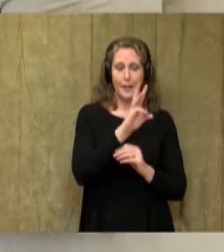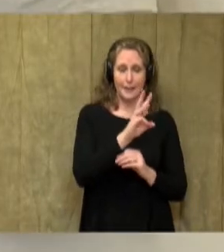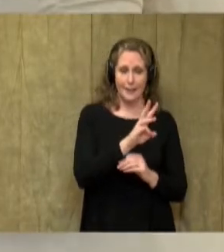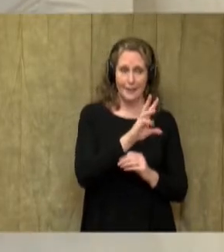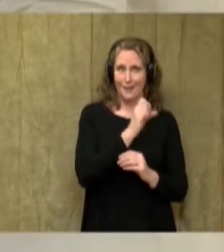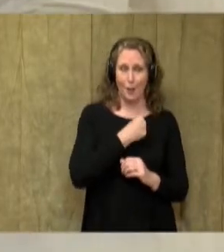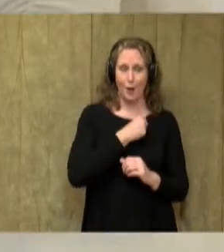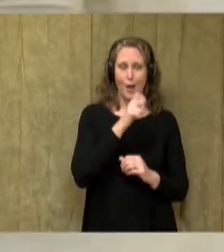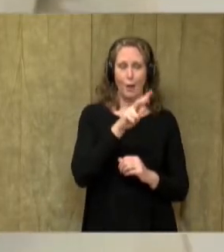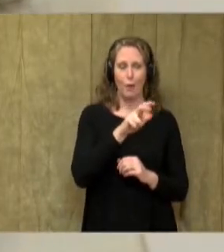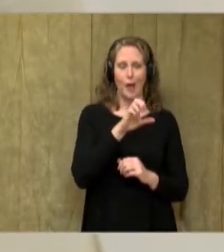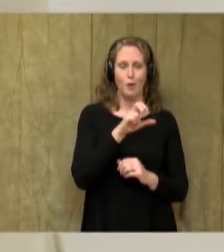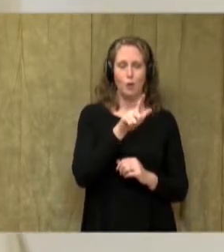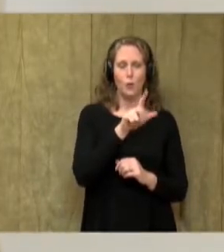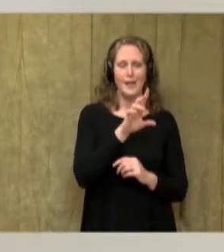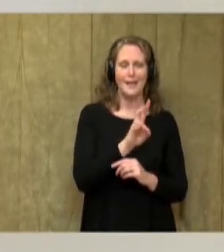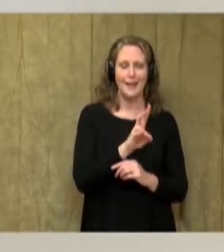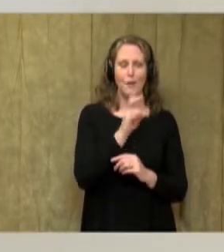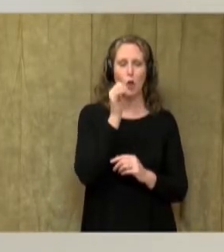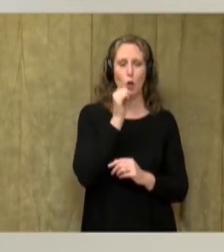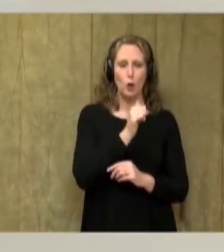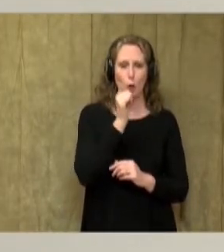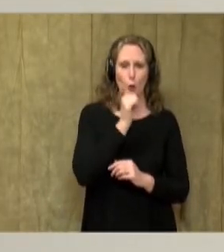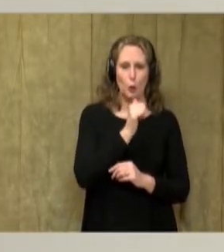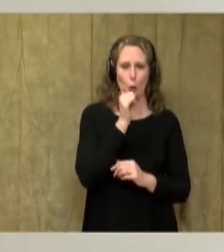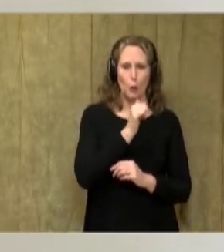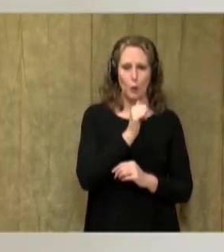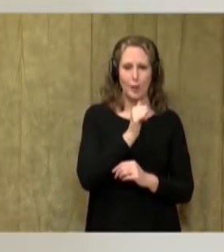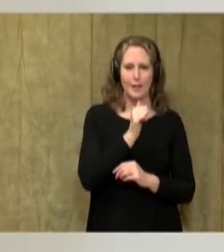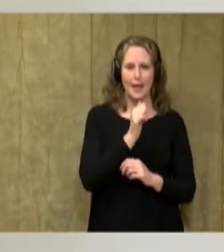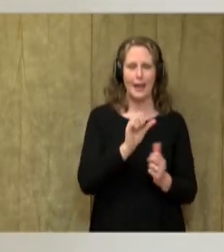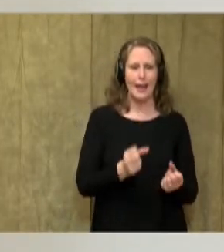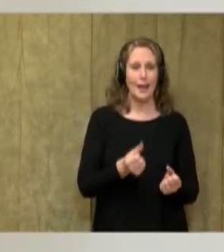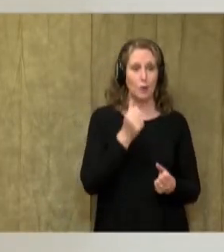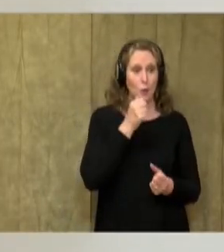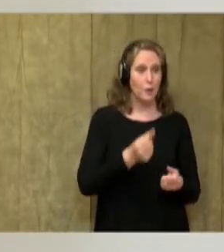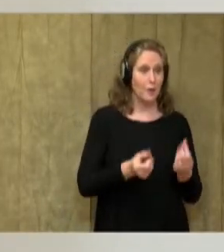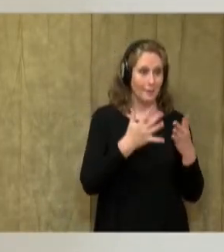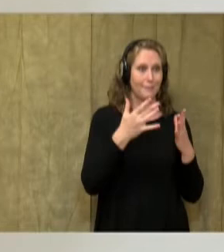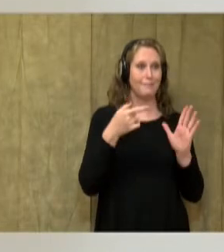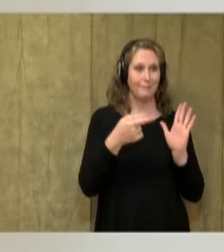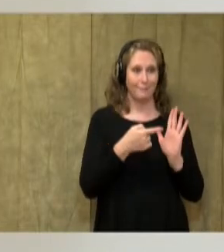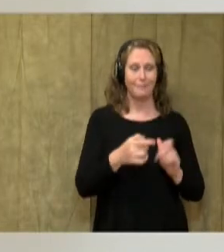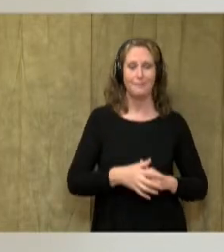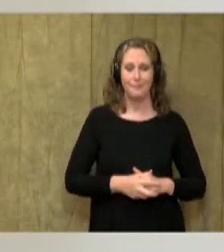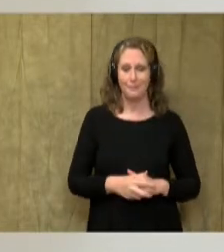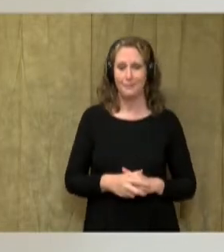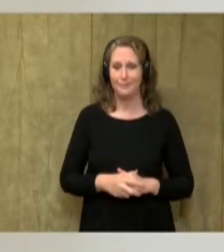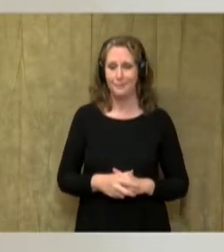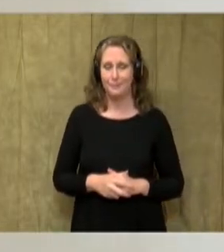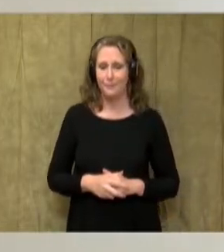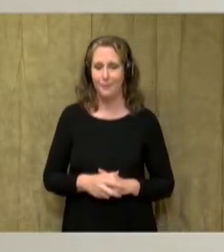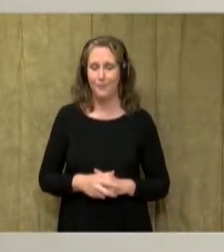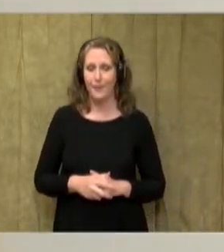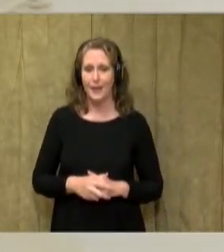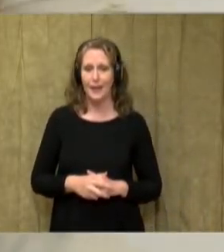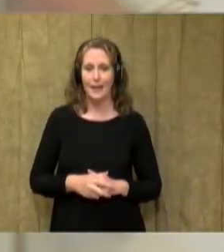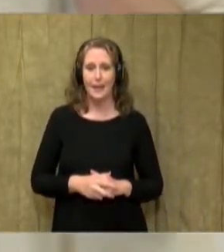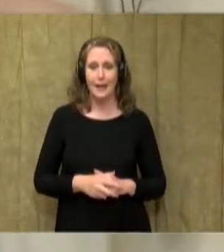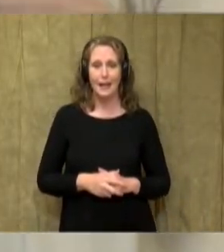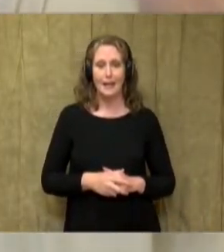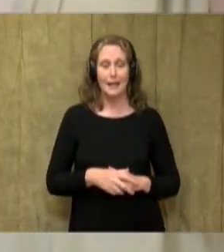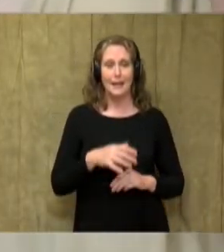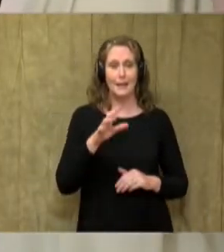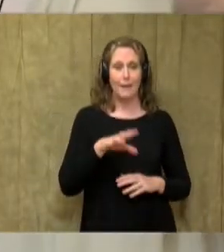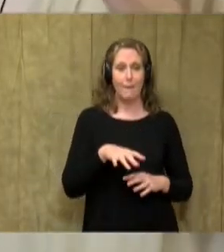girls. Let's go ahead and write girls up here so we know this is the number of girls. All right, and in order to find